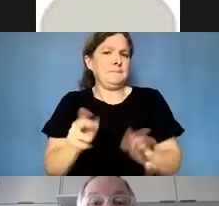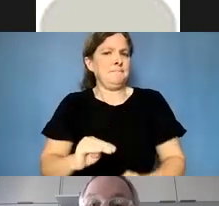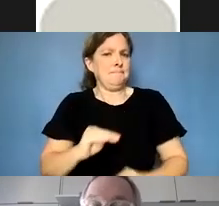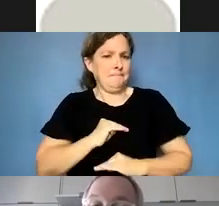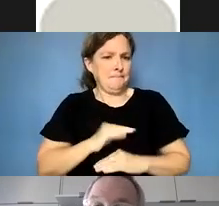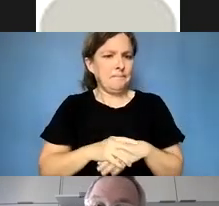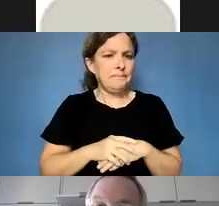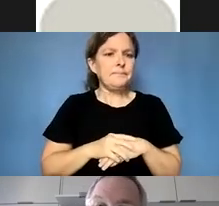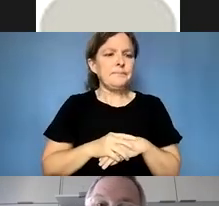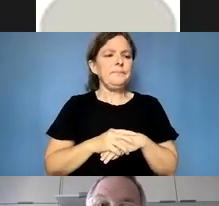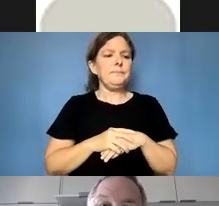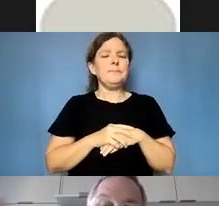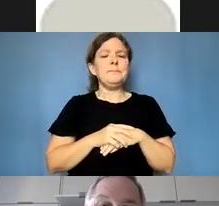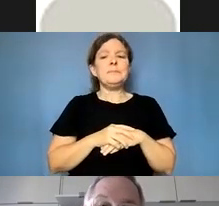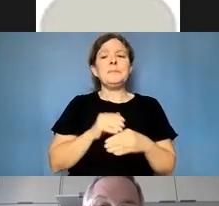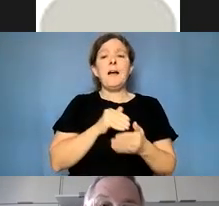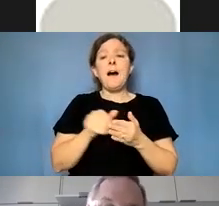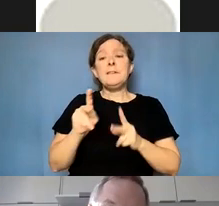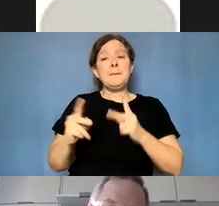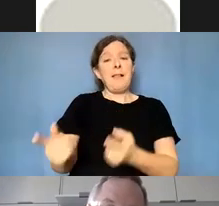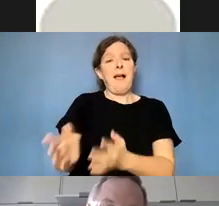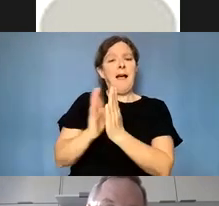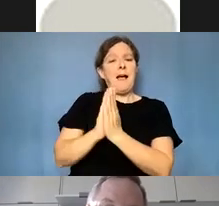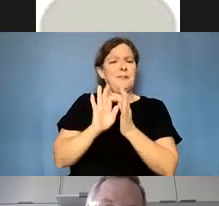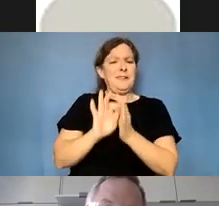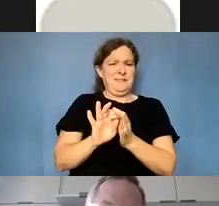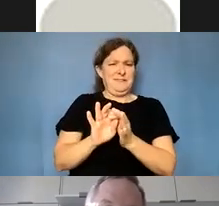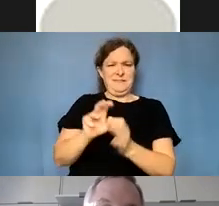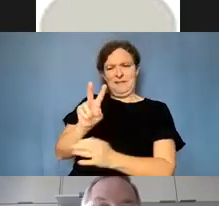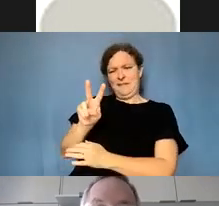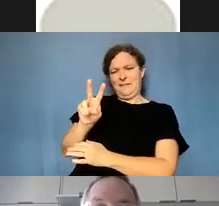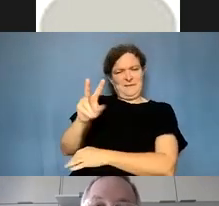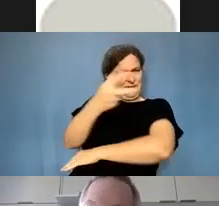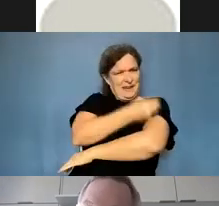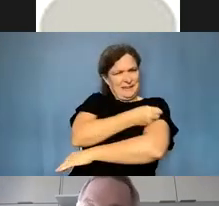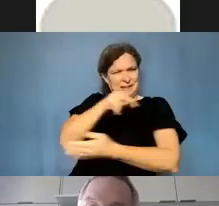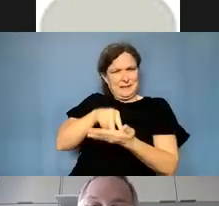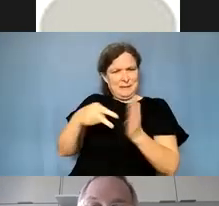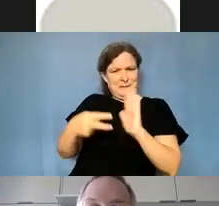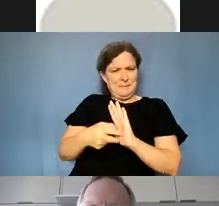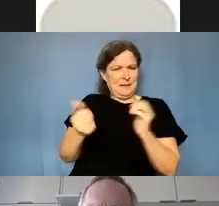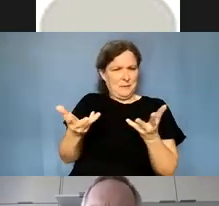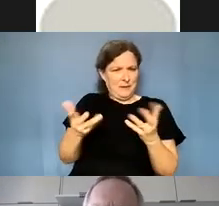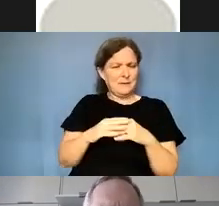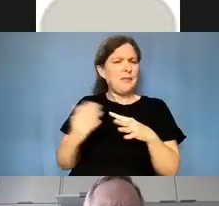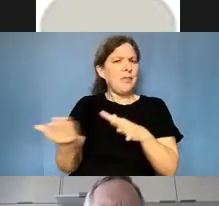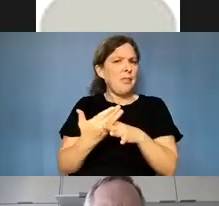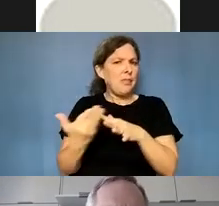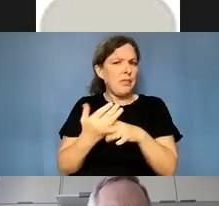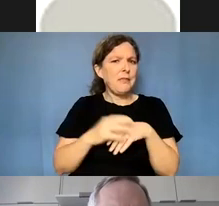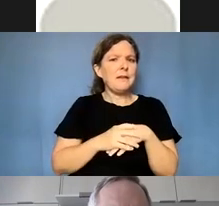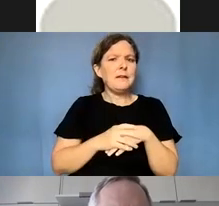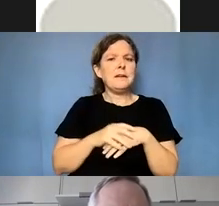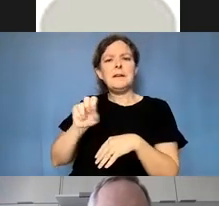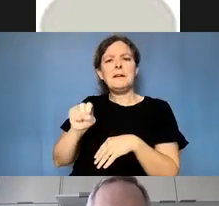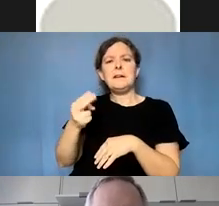So frequently asked questions we get related to the definition of vaccination. So are there cases where I may need, oh yeah. Oh, I'm so